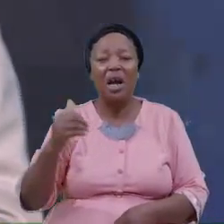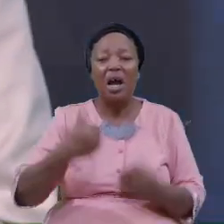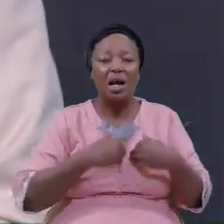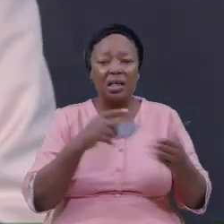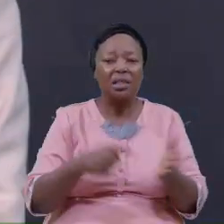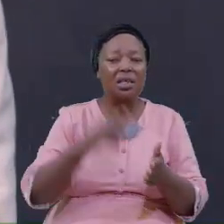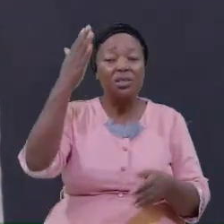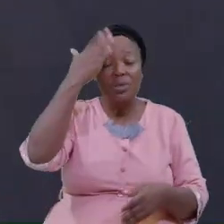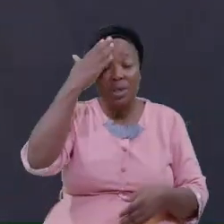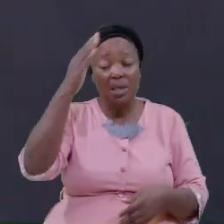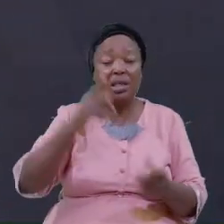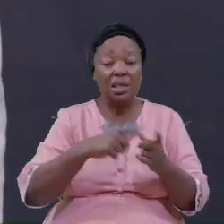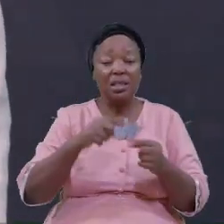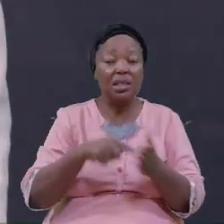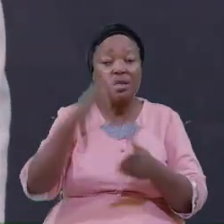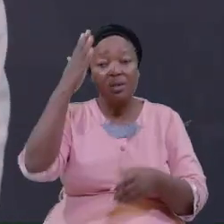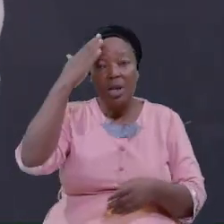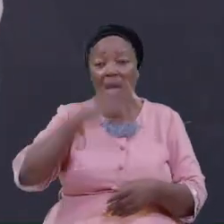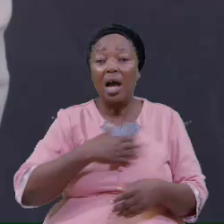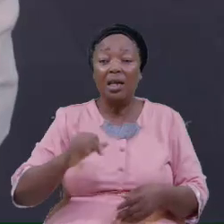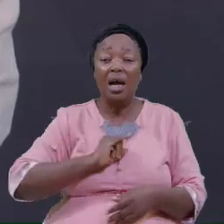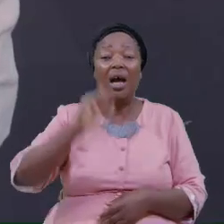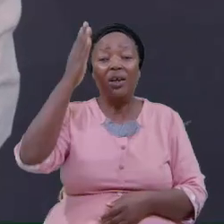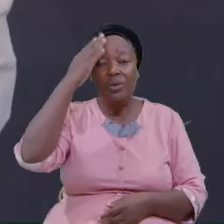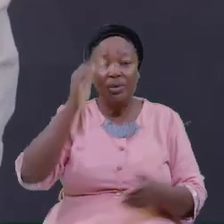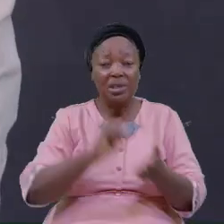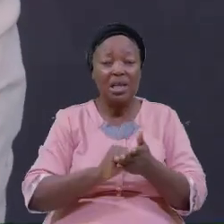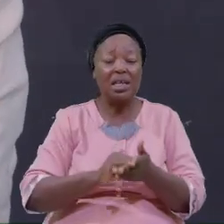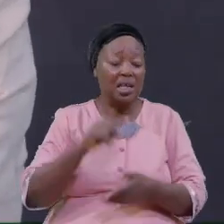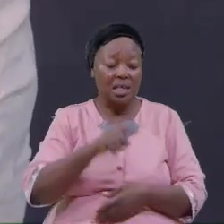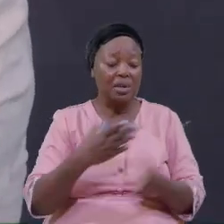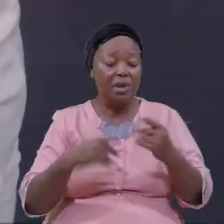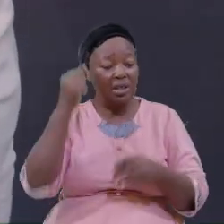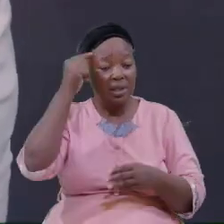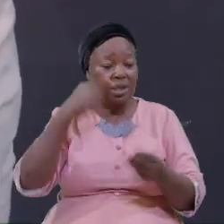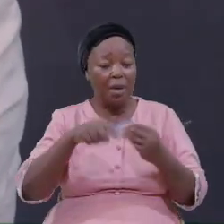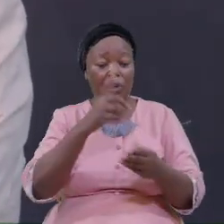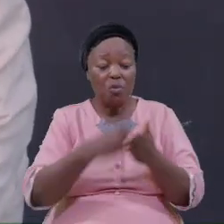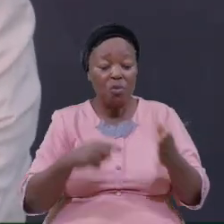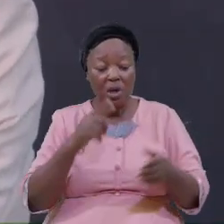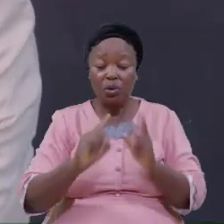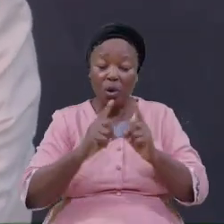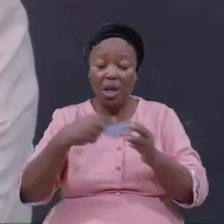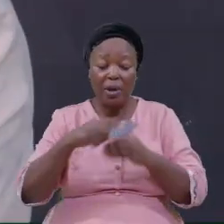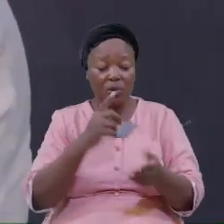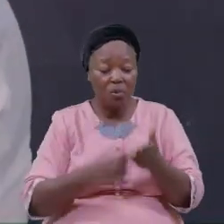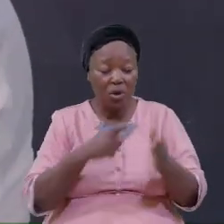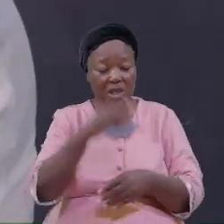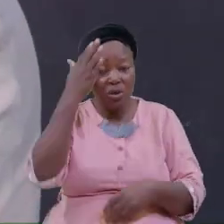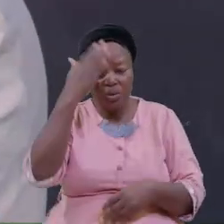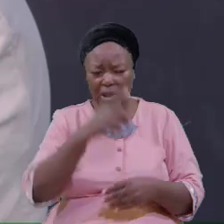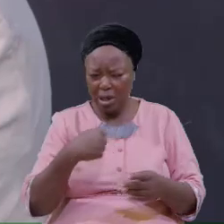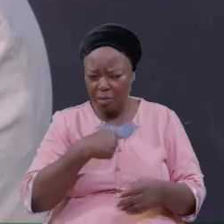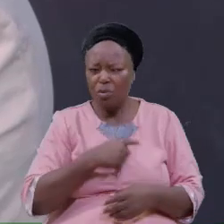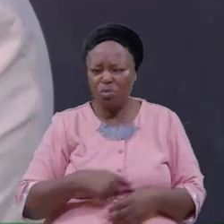this knowledge, and I know he might talk about what he knows, and to shut him up, they